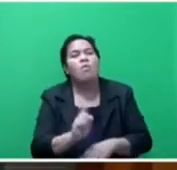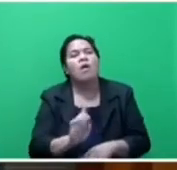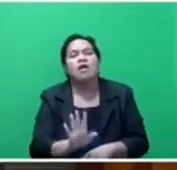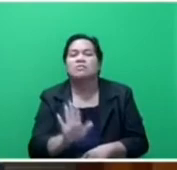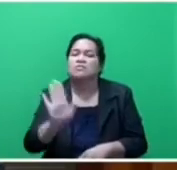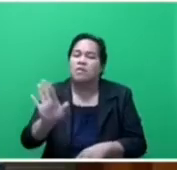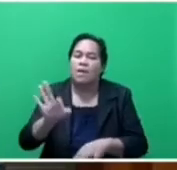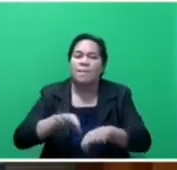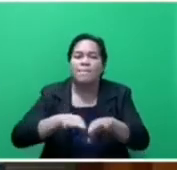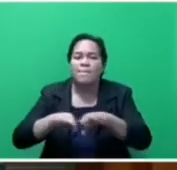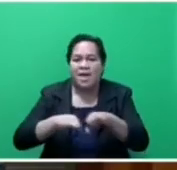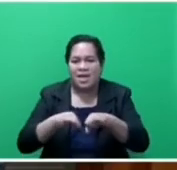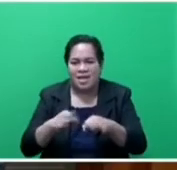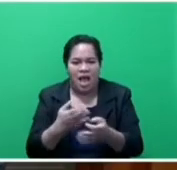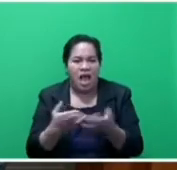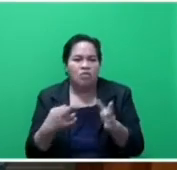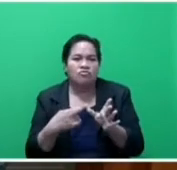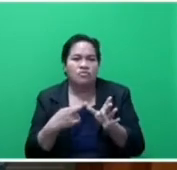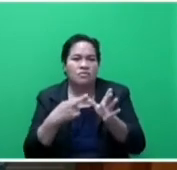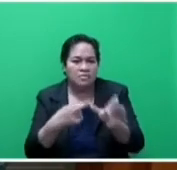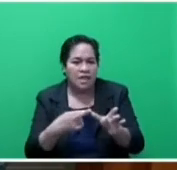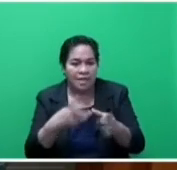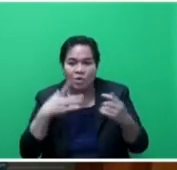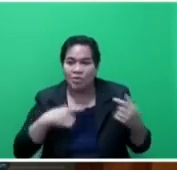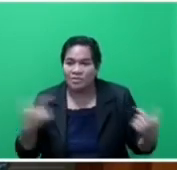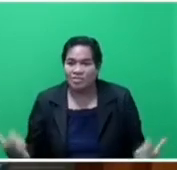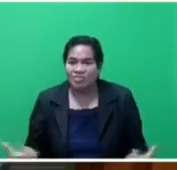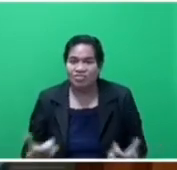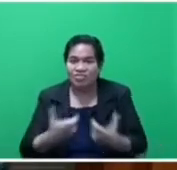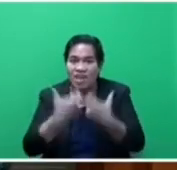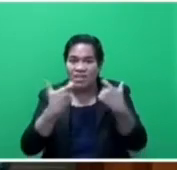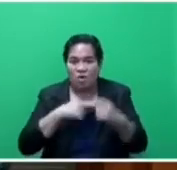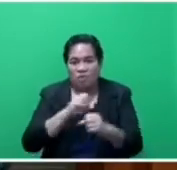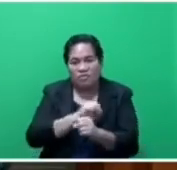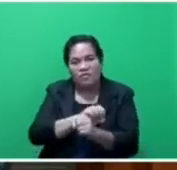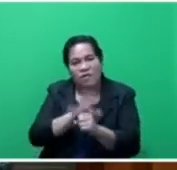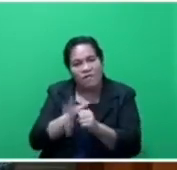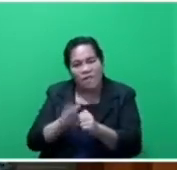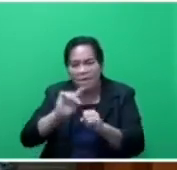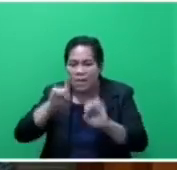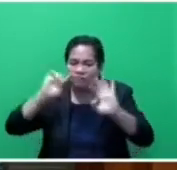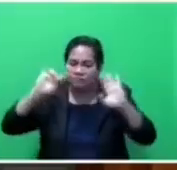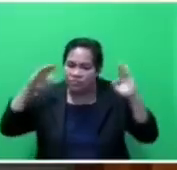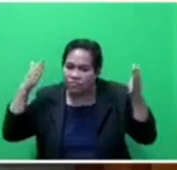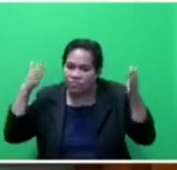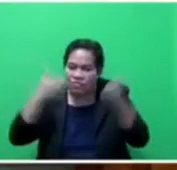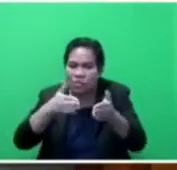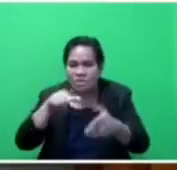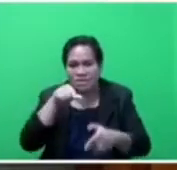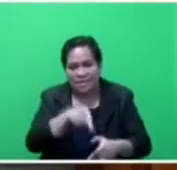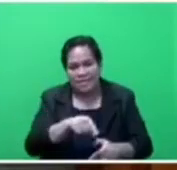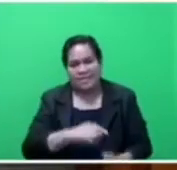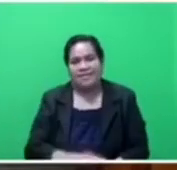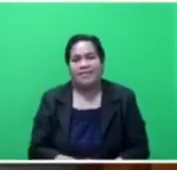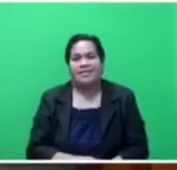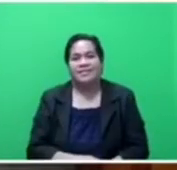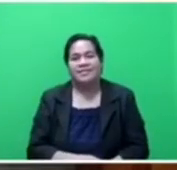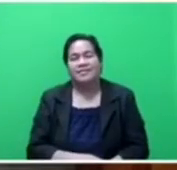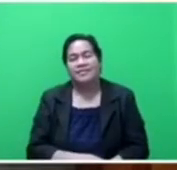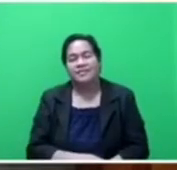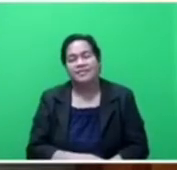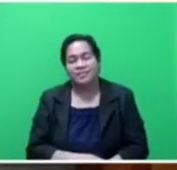having to address the challenges brought about by COVID-19. And